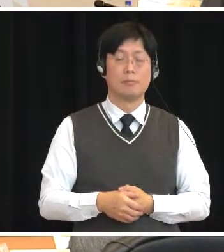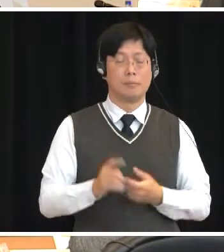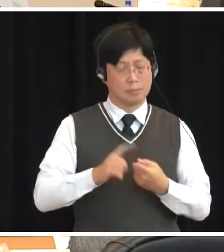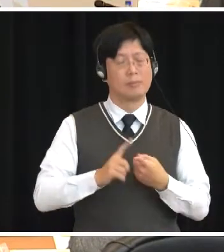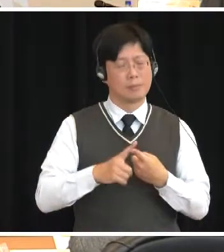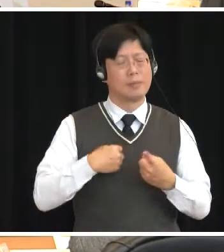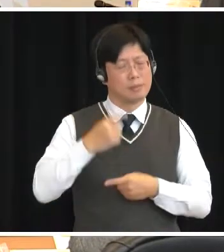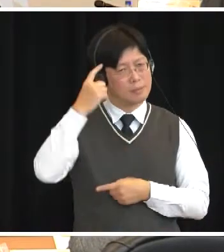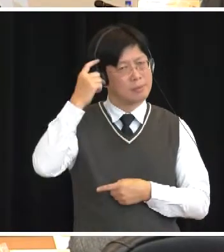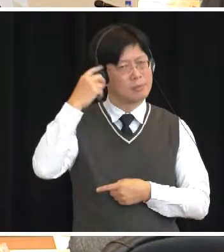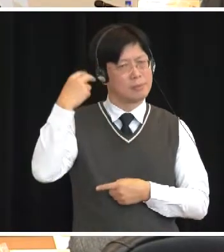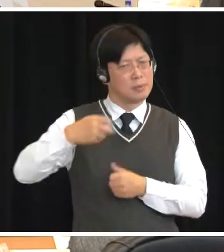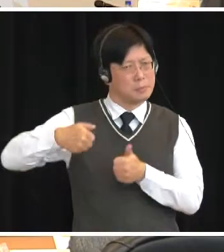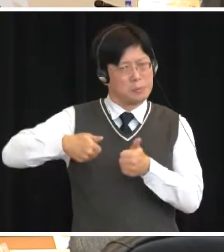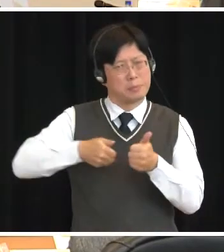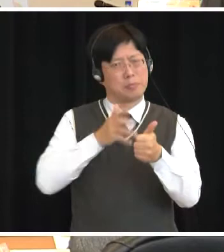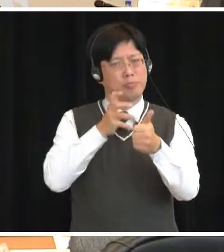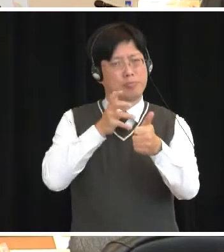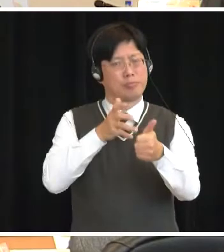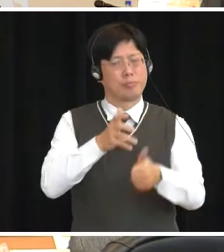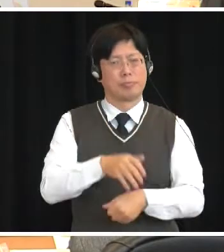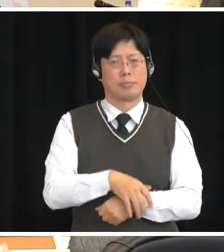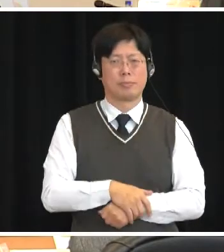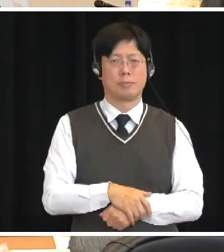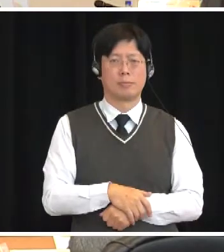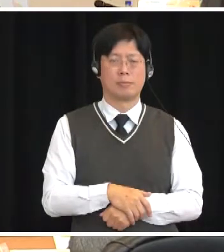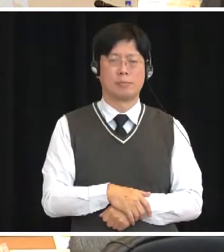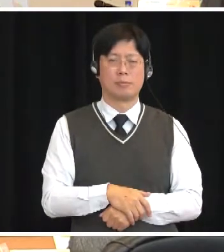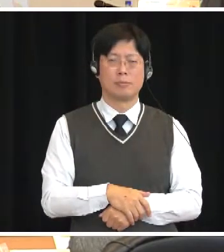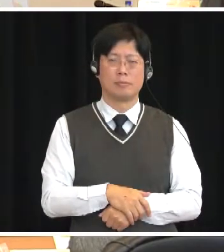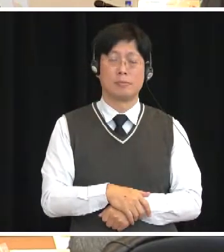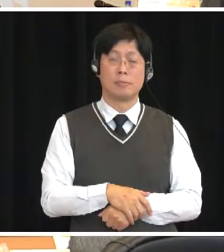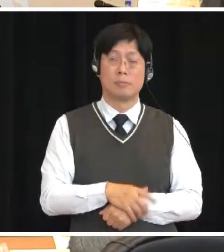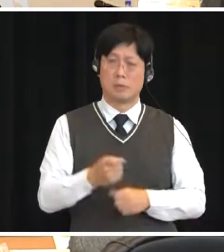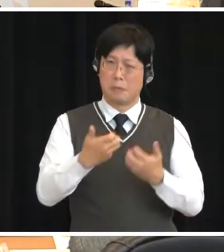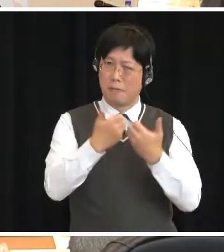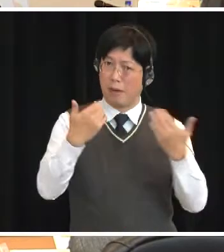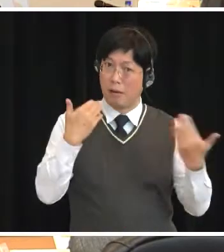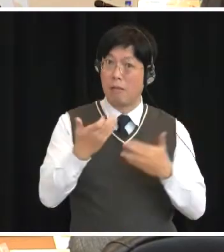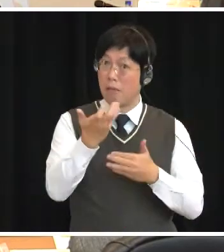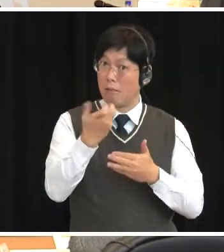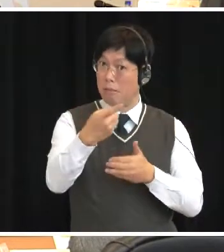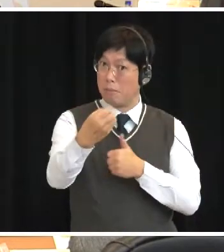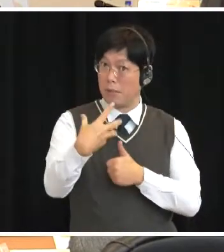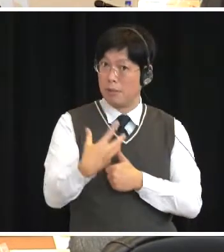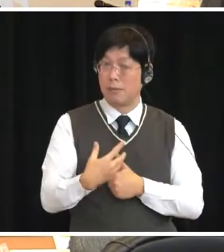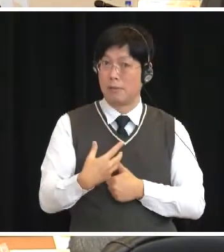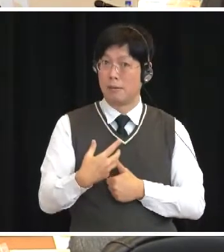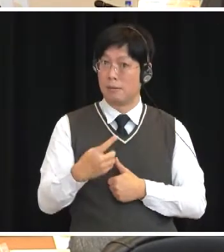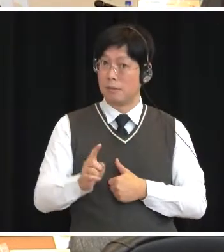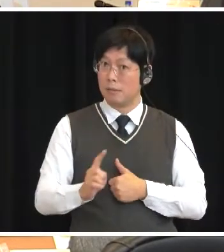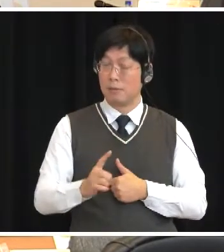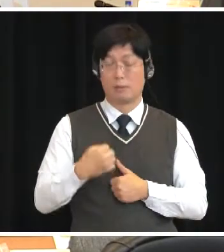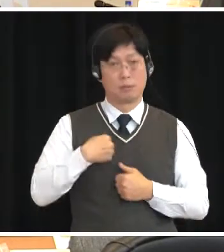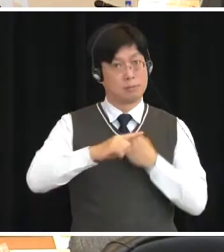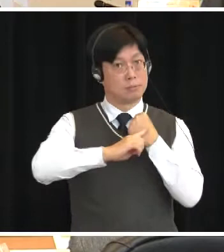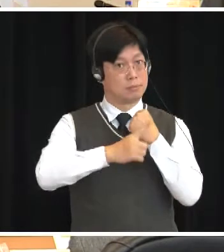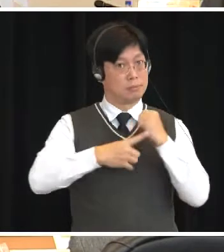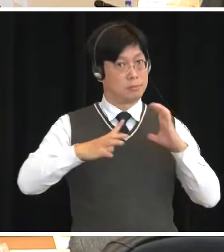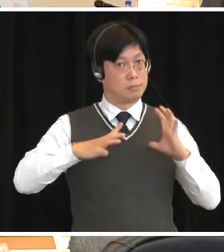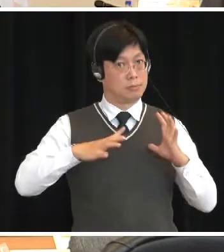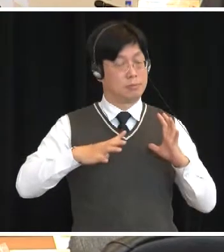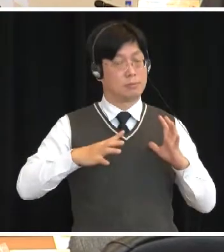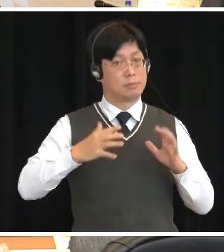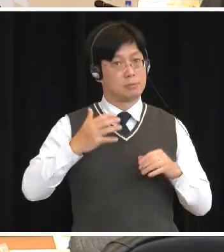just for my understanding? So what you are telling me is we judges don't